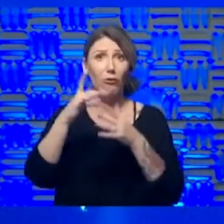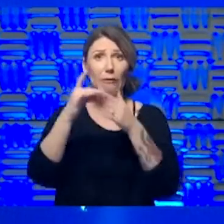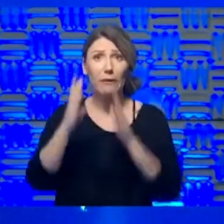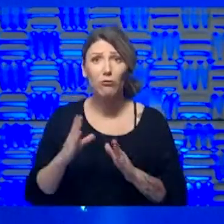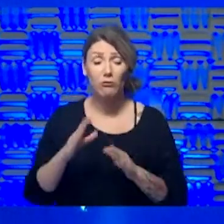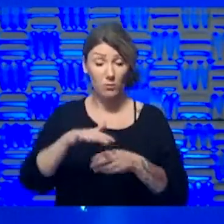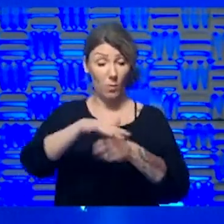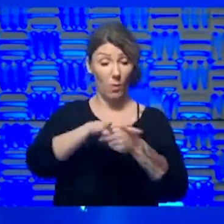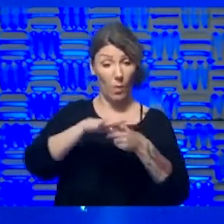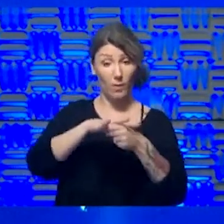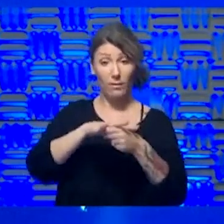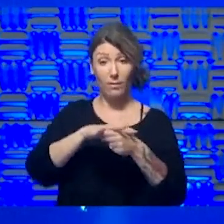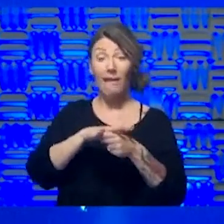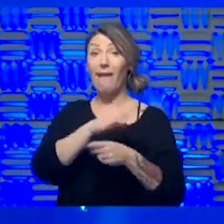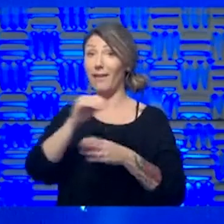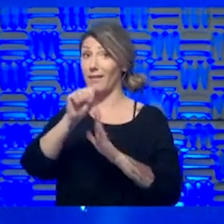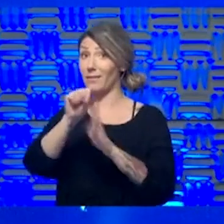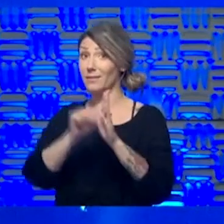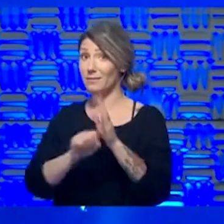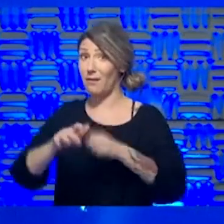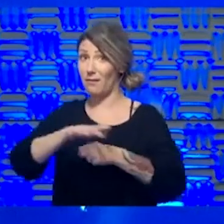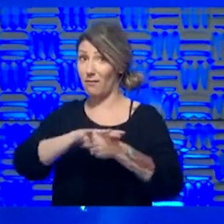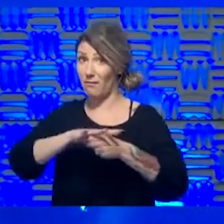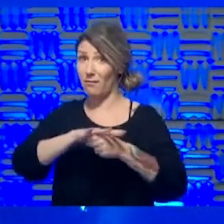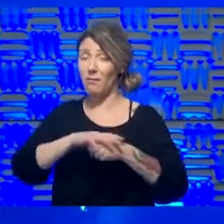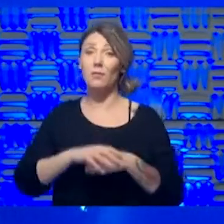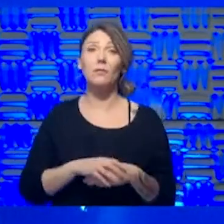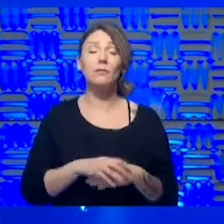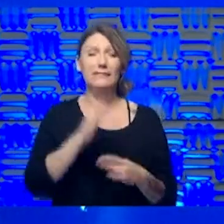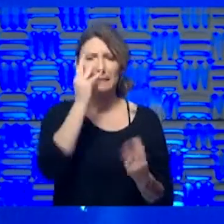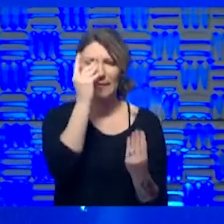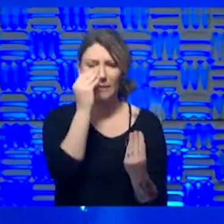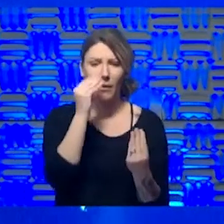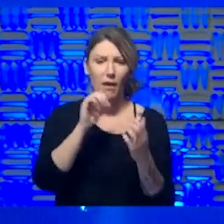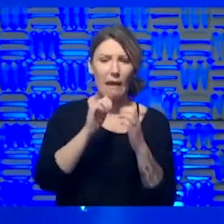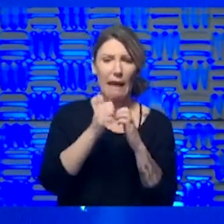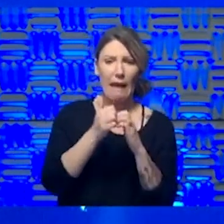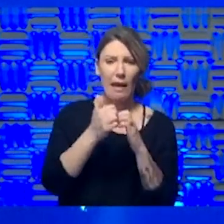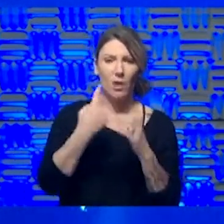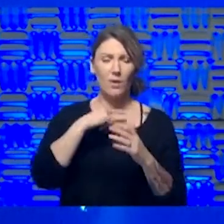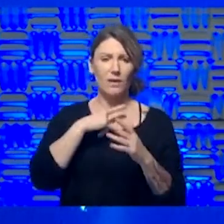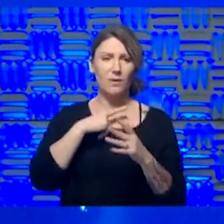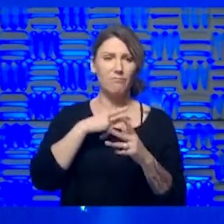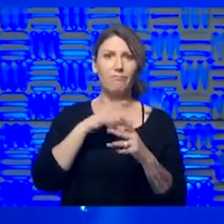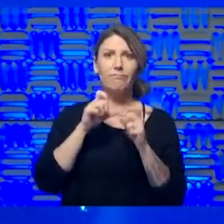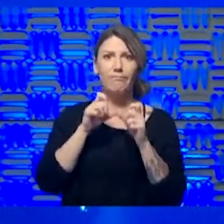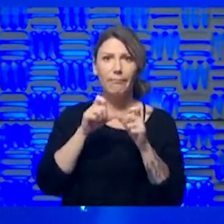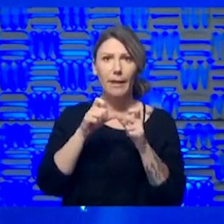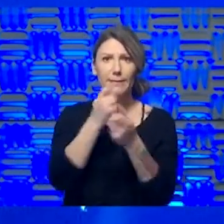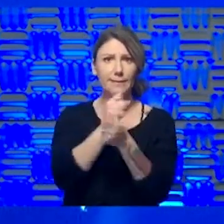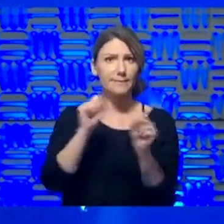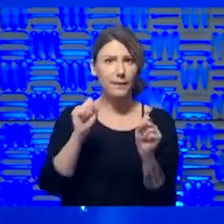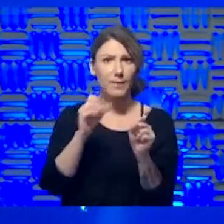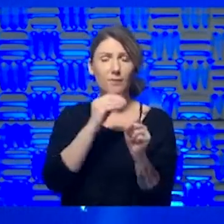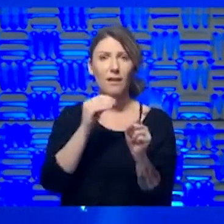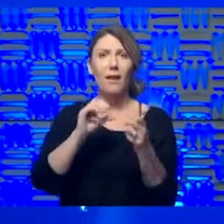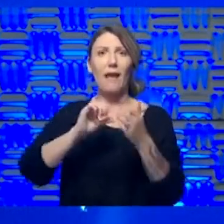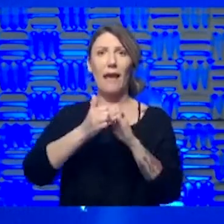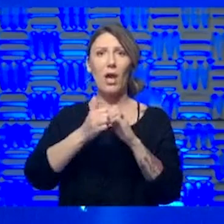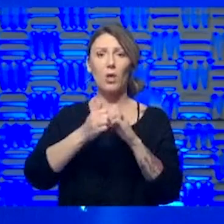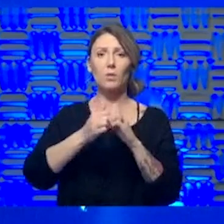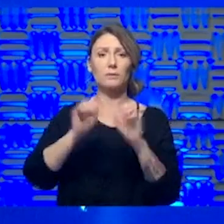region to think about how we keep people safe so that society can begin to reopen.